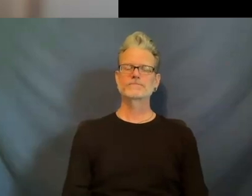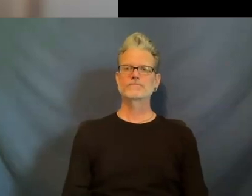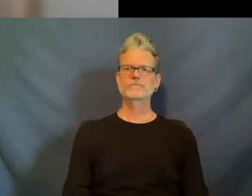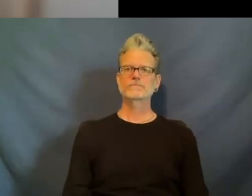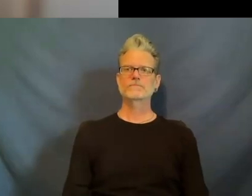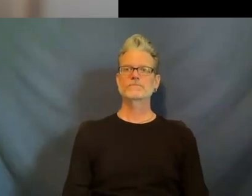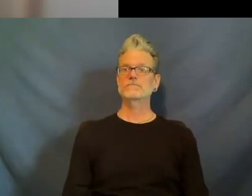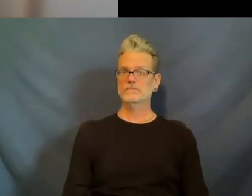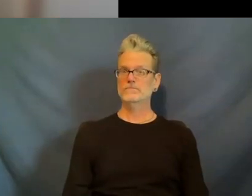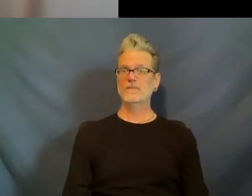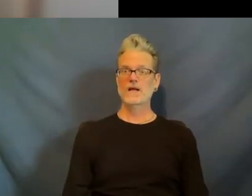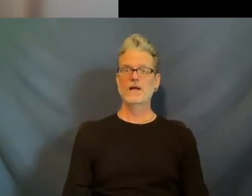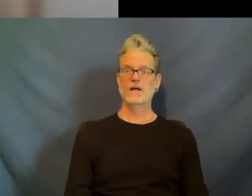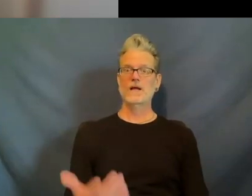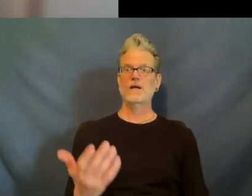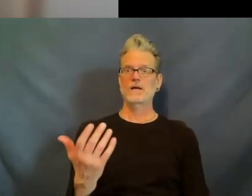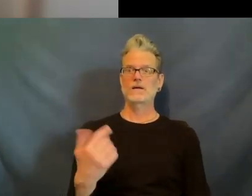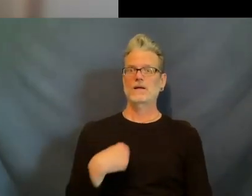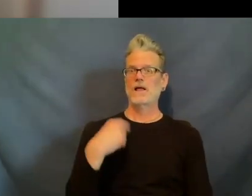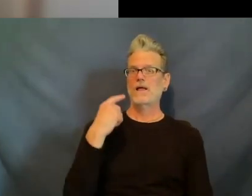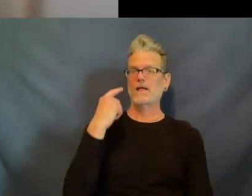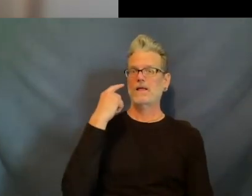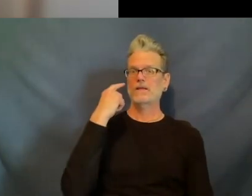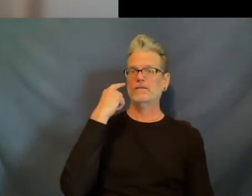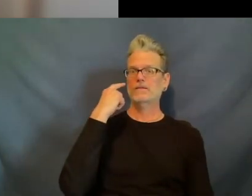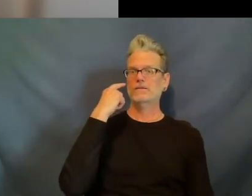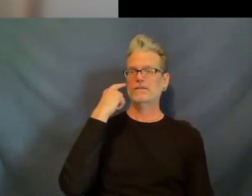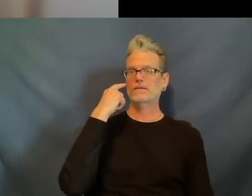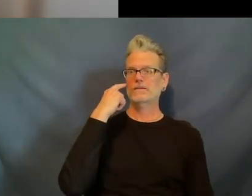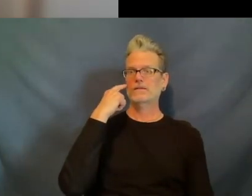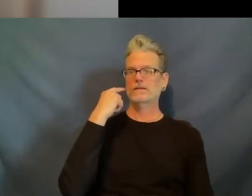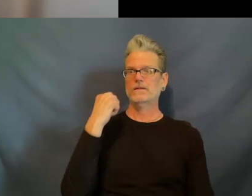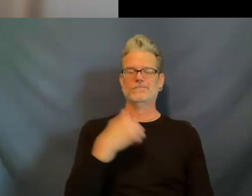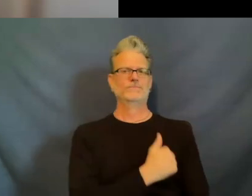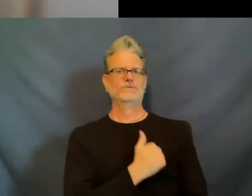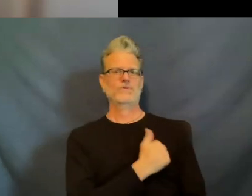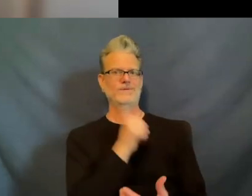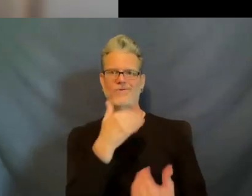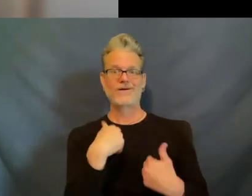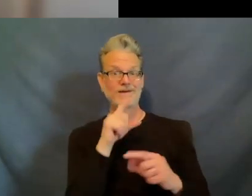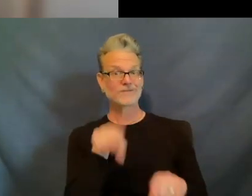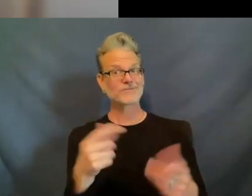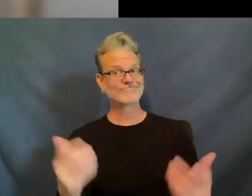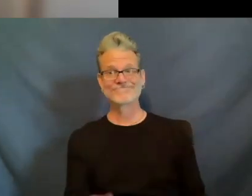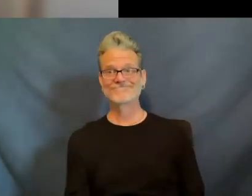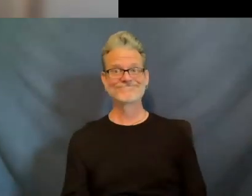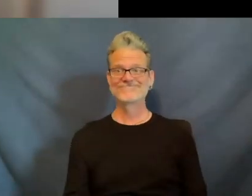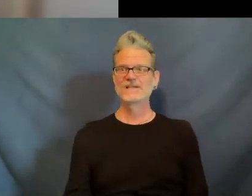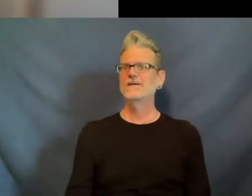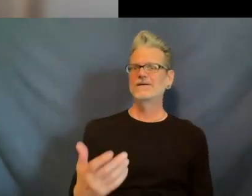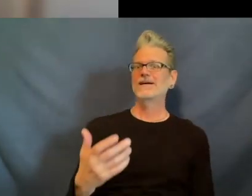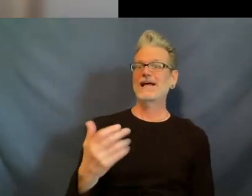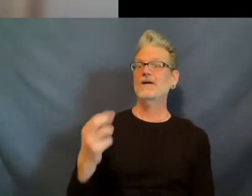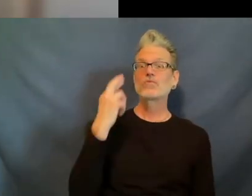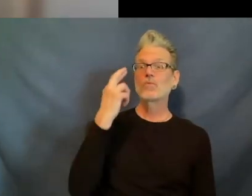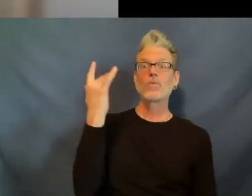Emery, I think we're going to have to follow up on that. Yeah, I'm sorry we don't have an answer prepared for that. Well, and the reason we don't is